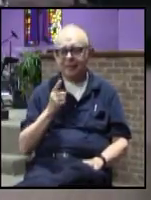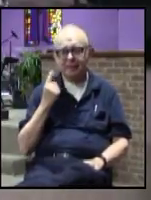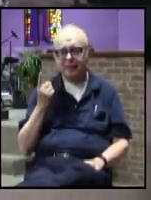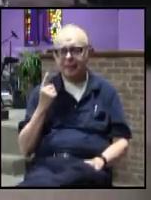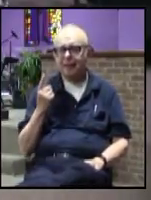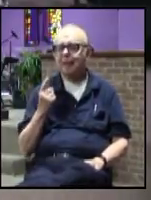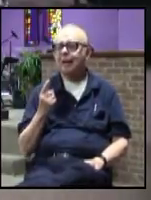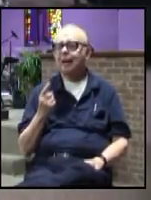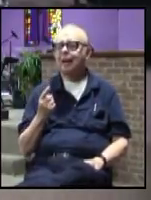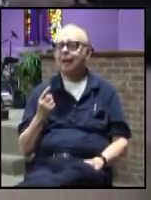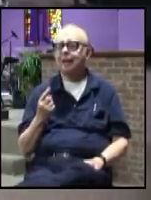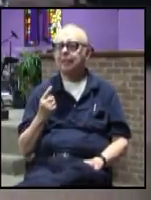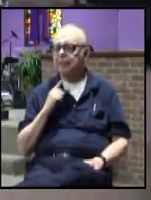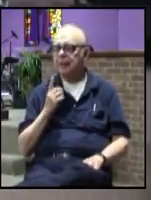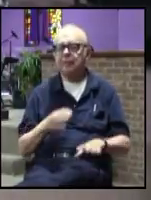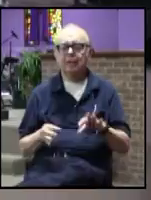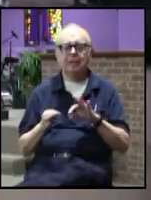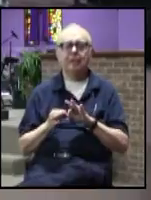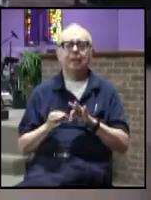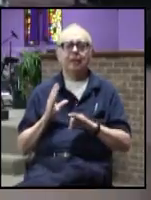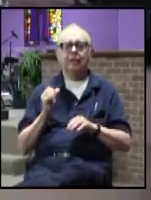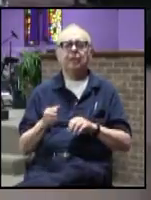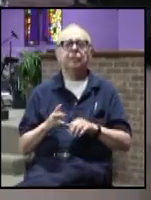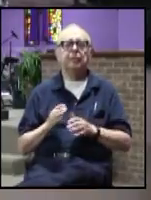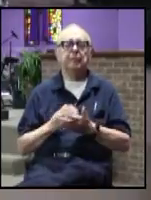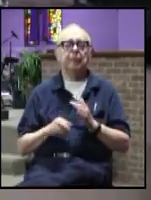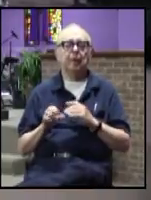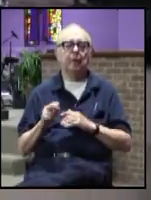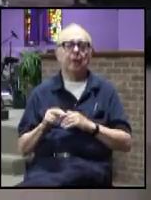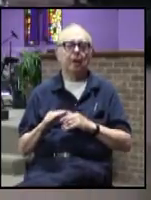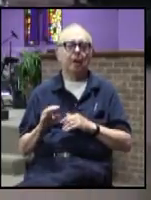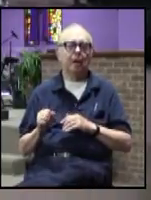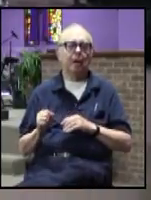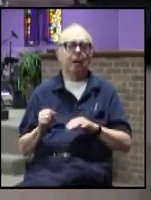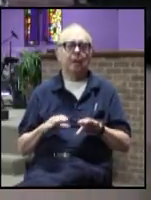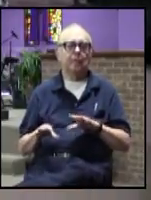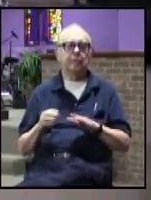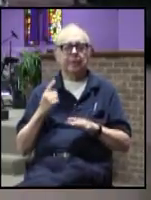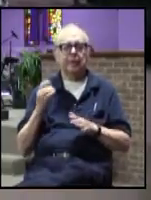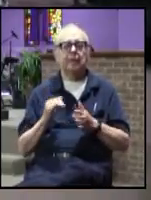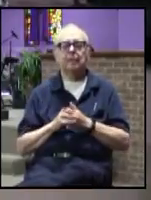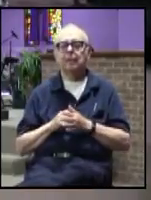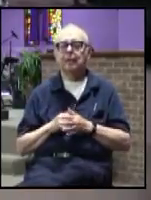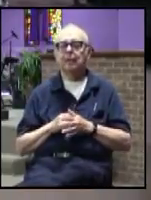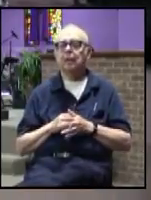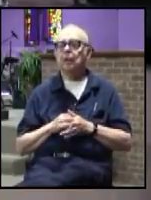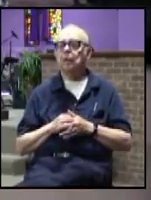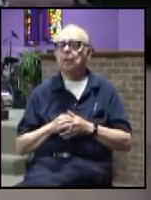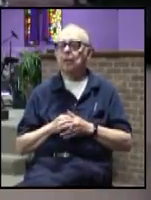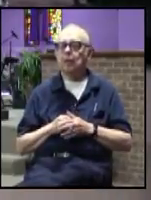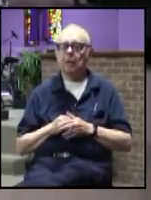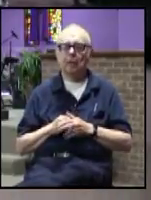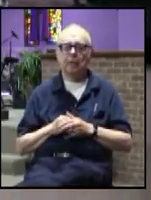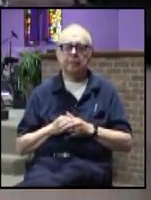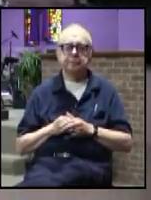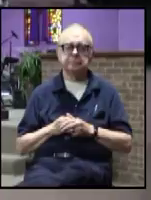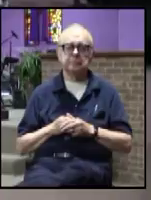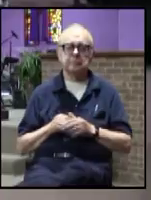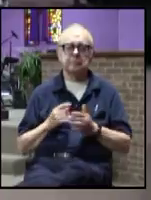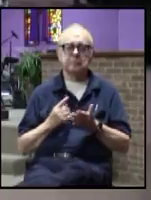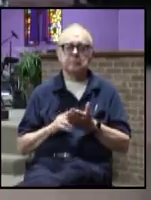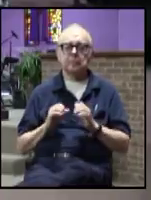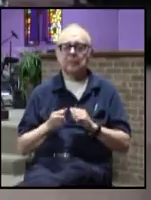Really, do you think your life is that important? That you're going to be the news? But we do, and we don't want to do this. Okay, so let's